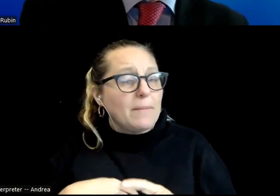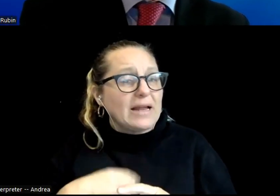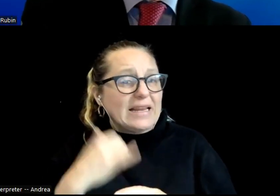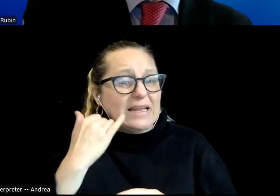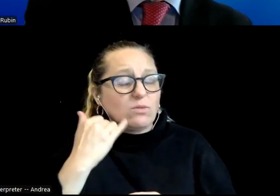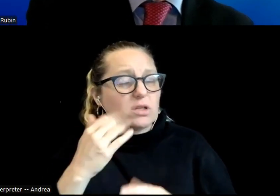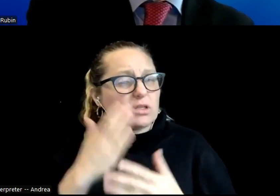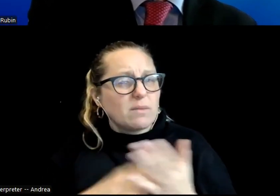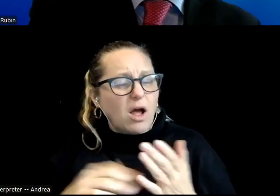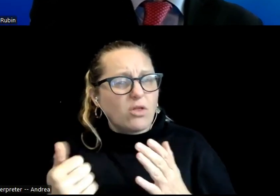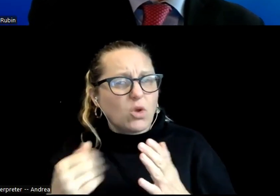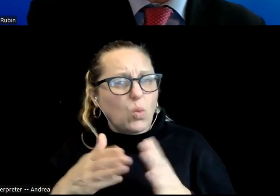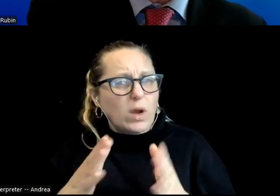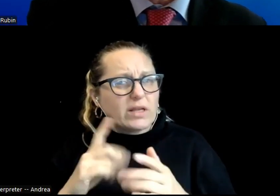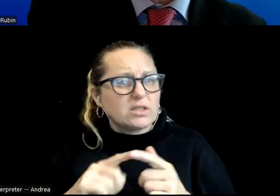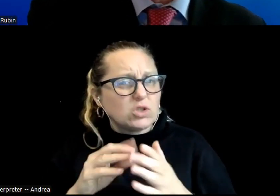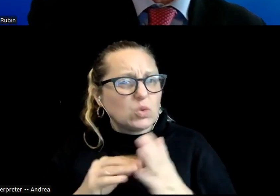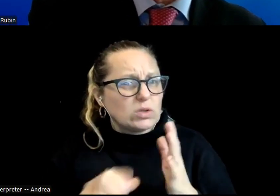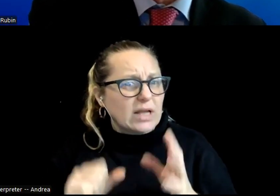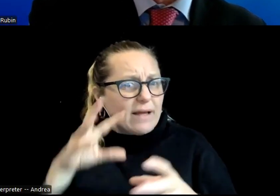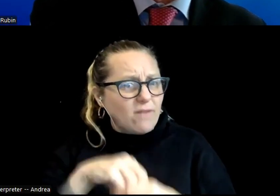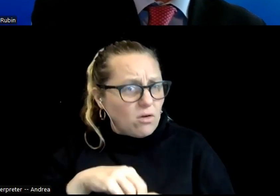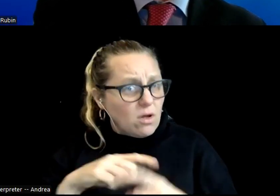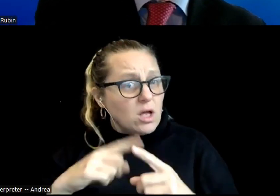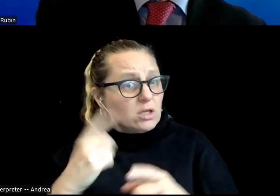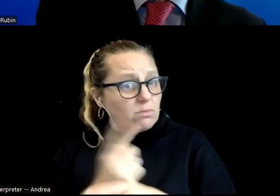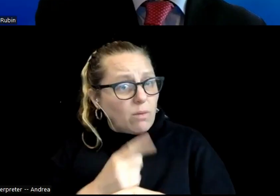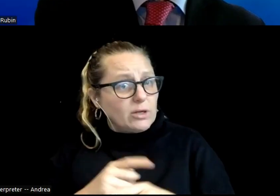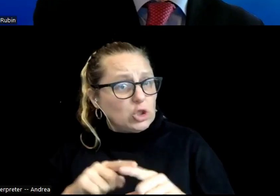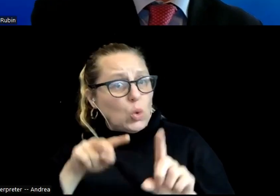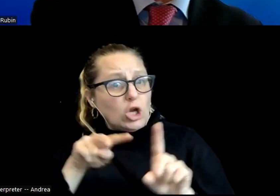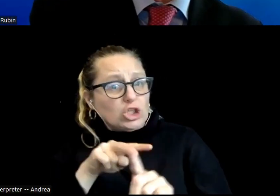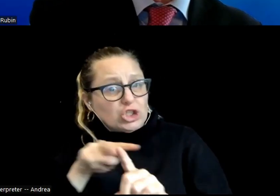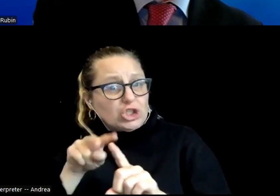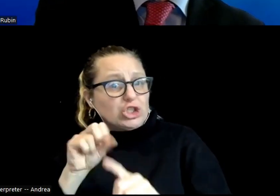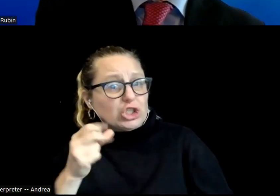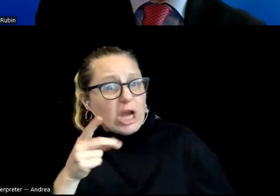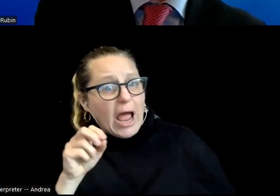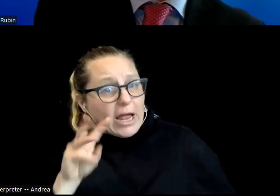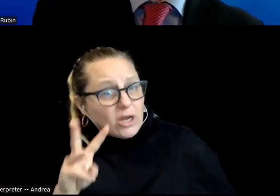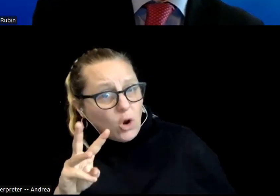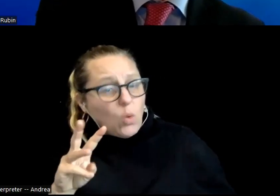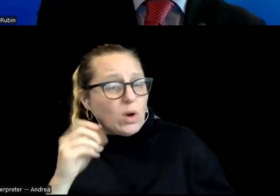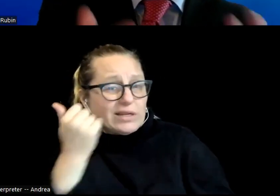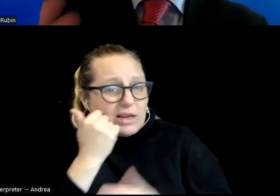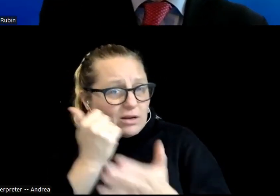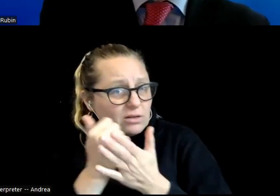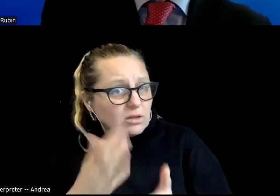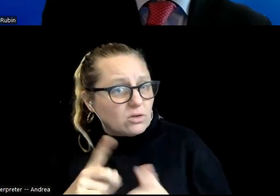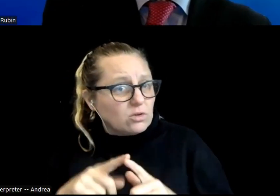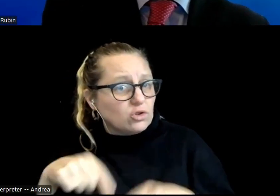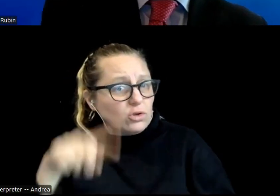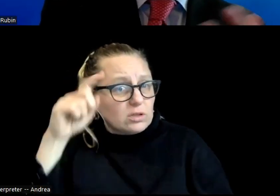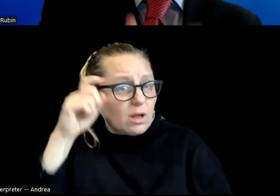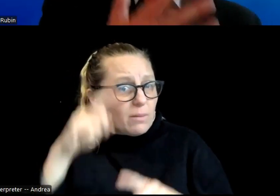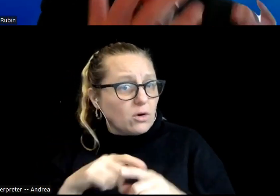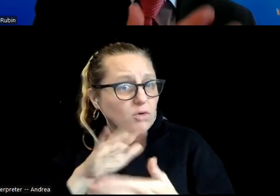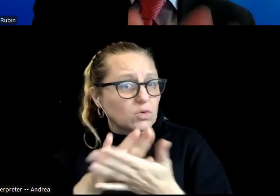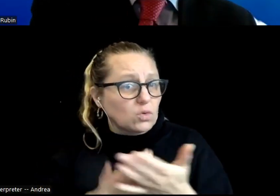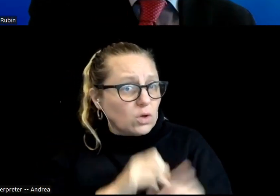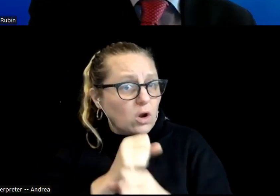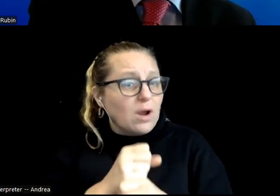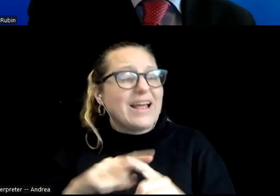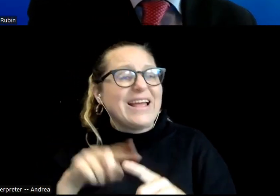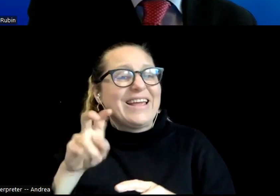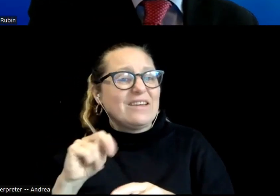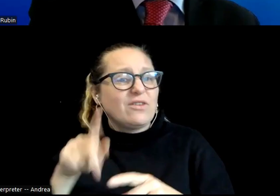Is it appropriate to shadow a dental assistant during the summer or the school year, or even when they're in HOSA? How can they